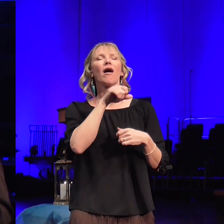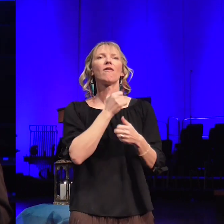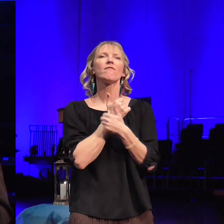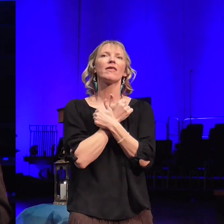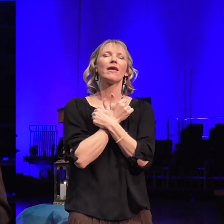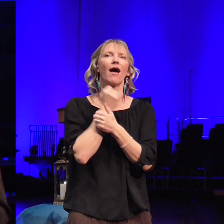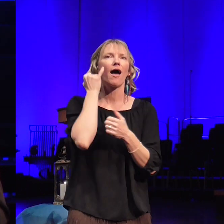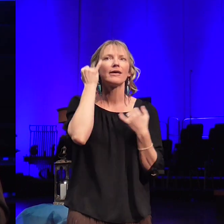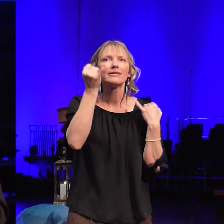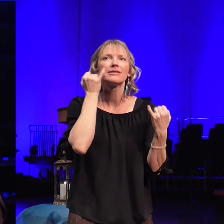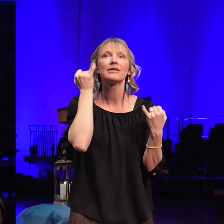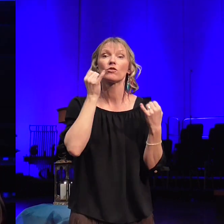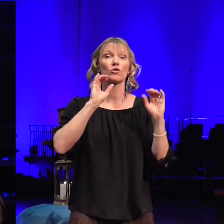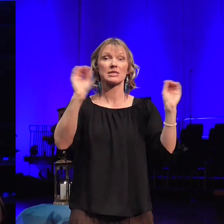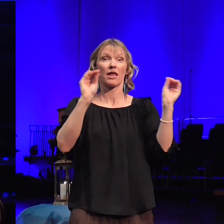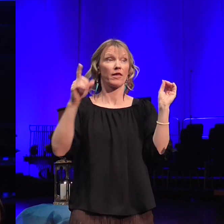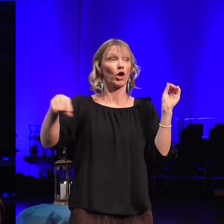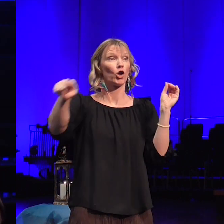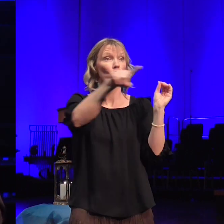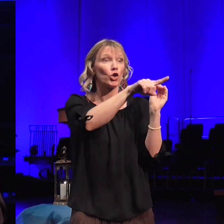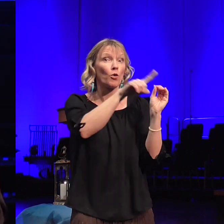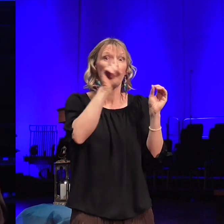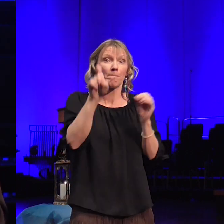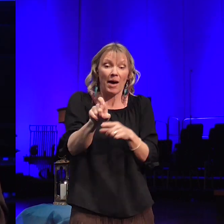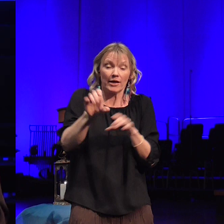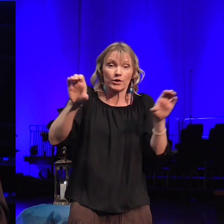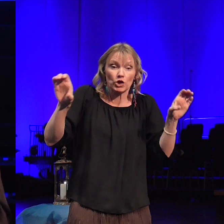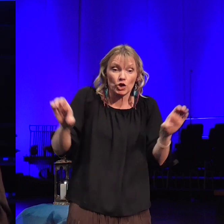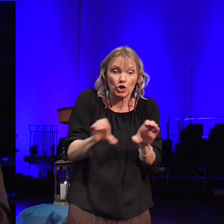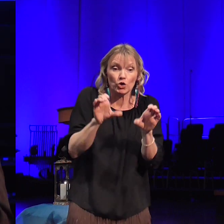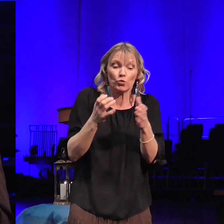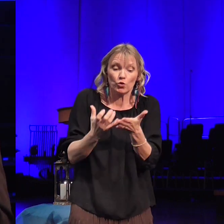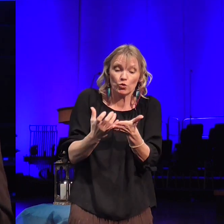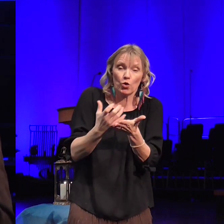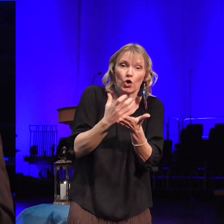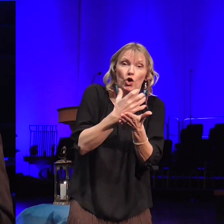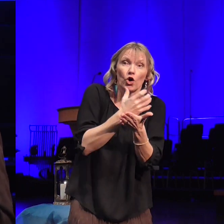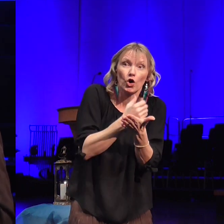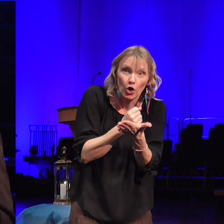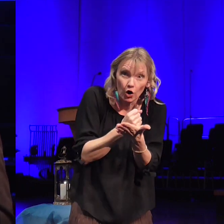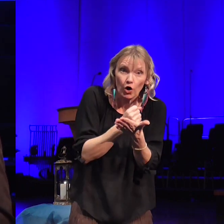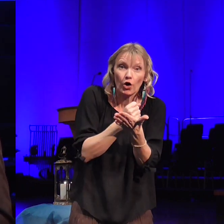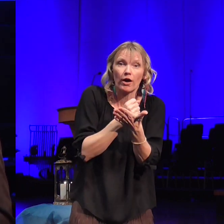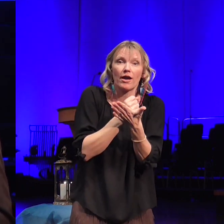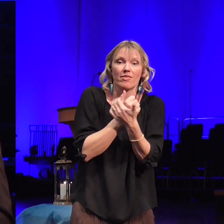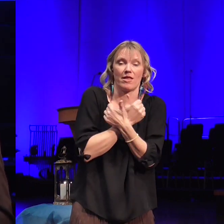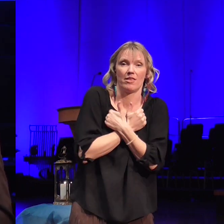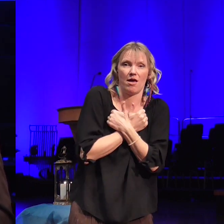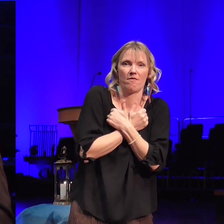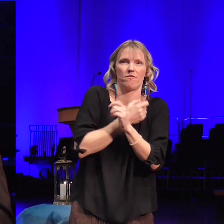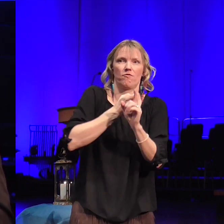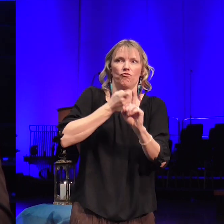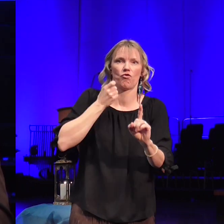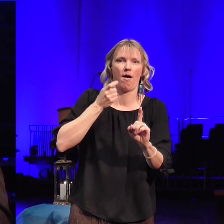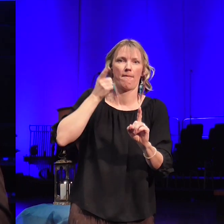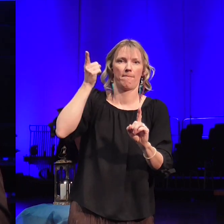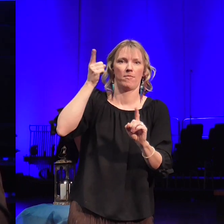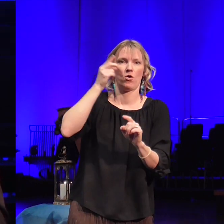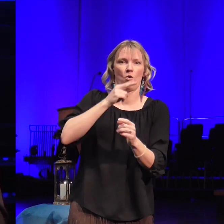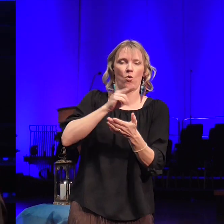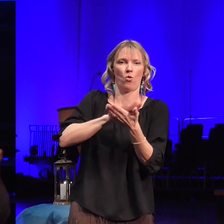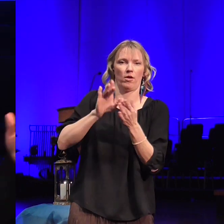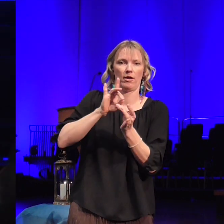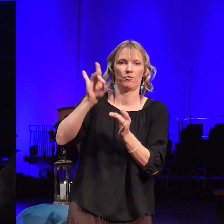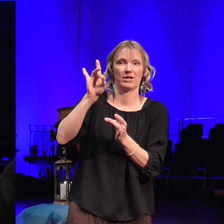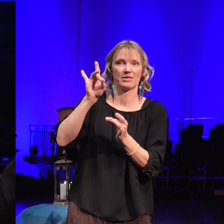there's nothing you must do to earn the love of a holy presence. All you have to